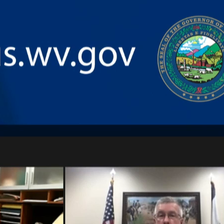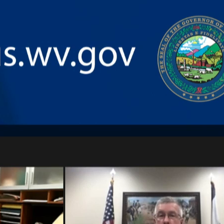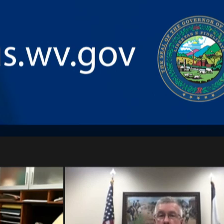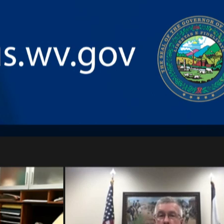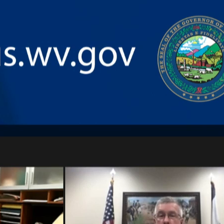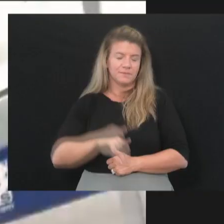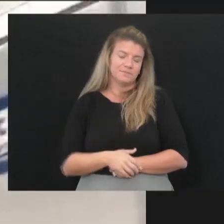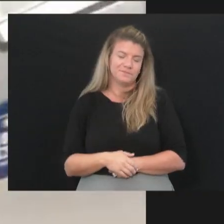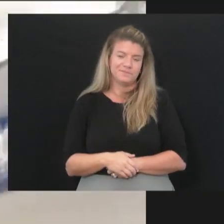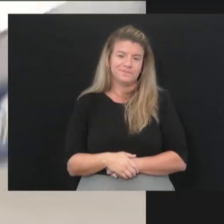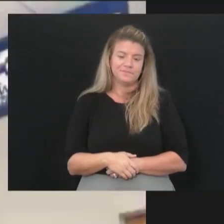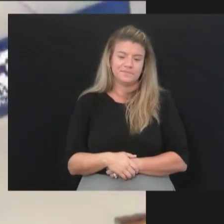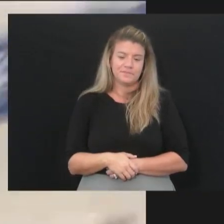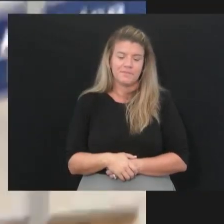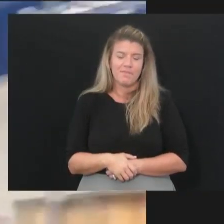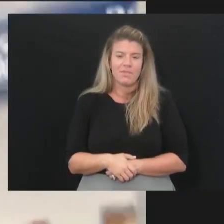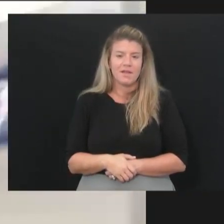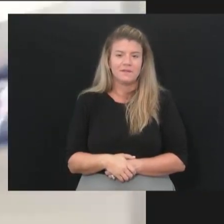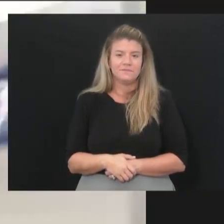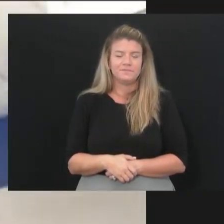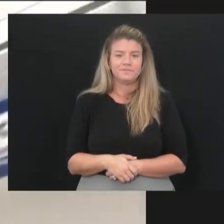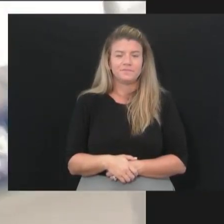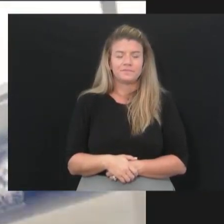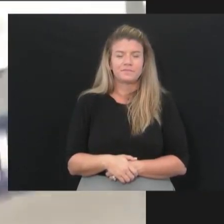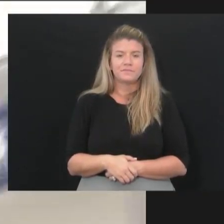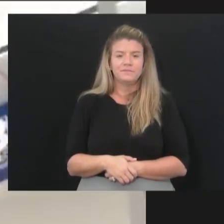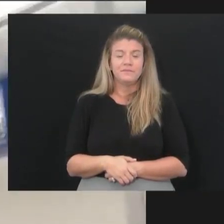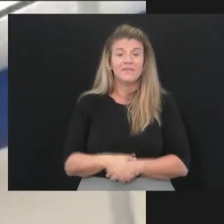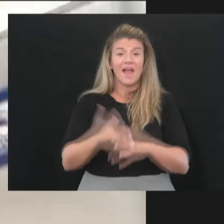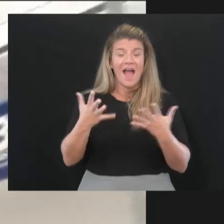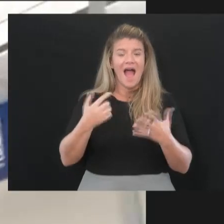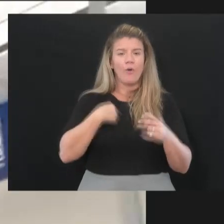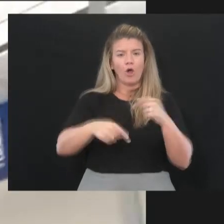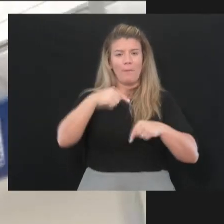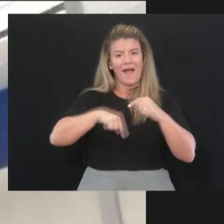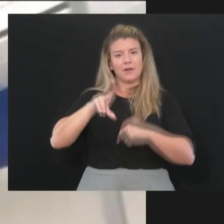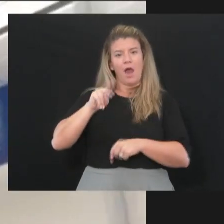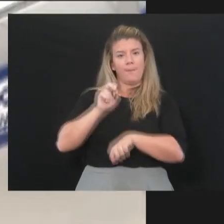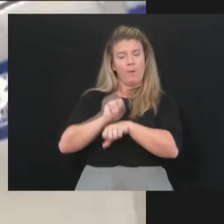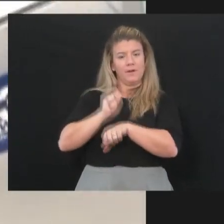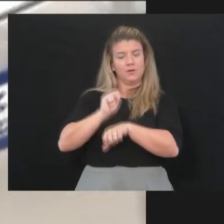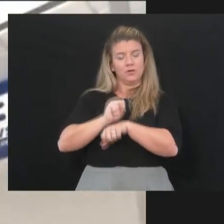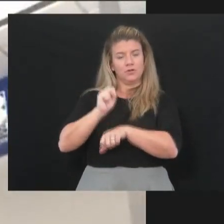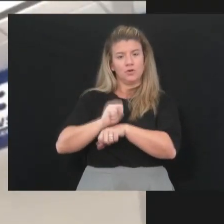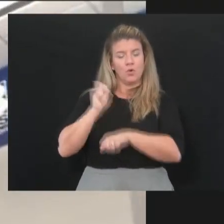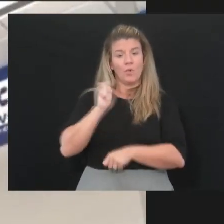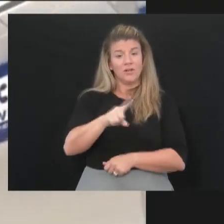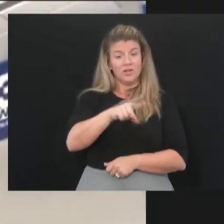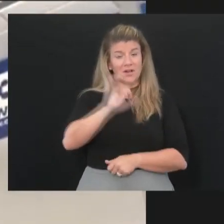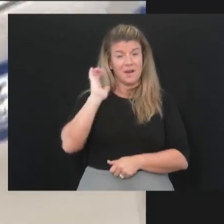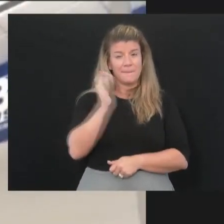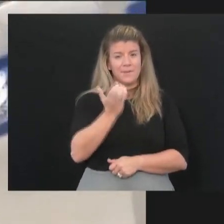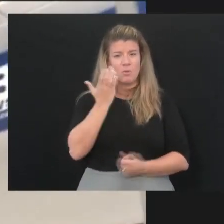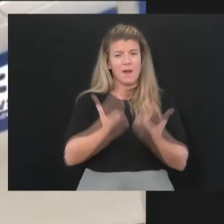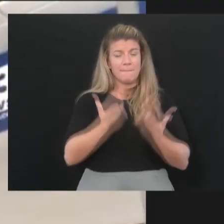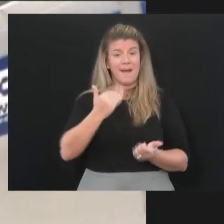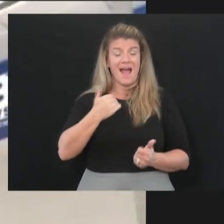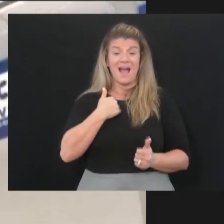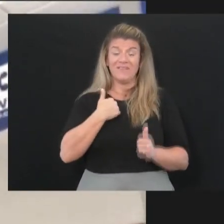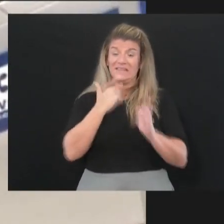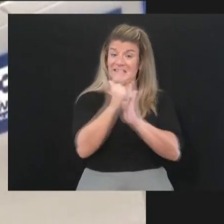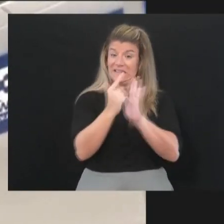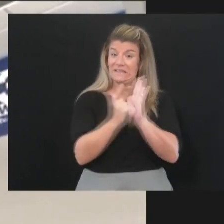Good afternoon, Governor and everyone. I want to go back to the unemployment question because it appears we may have a legal challenge